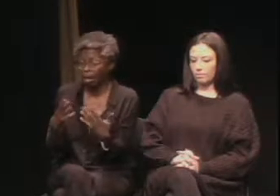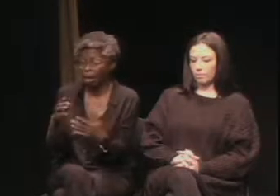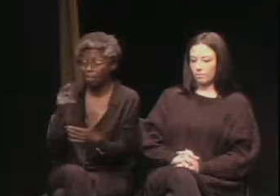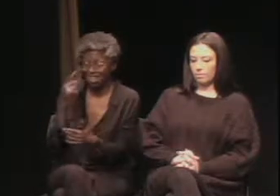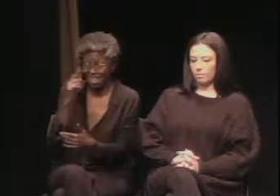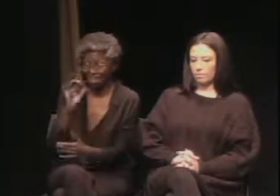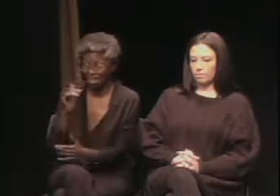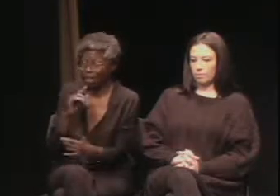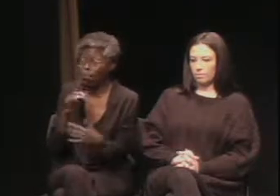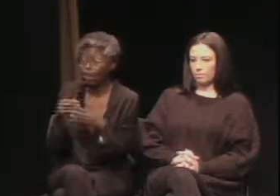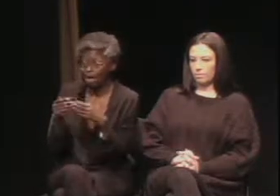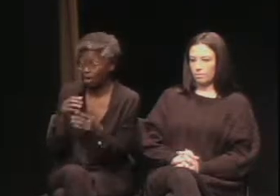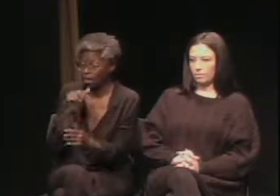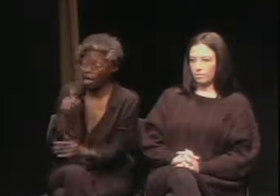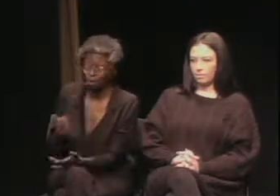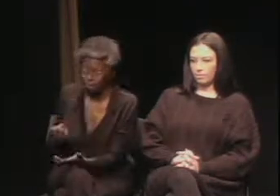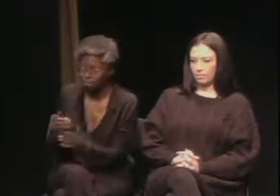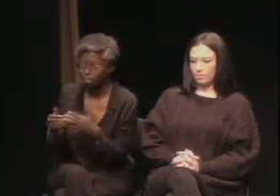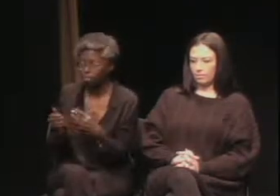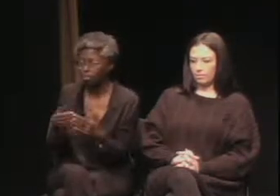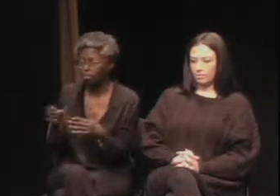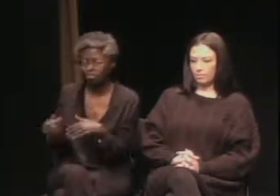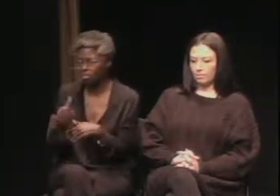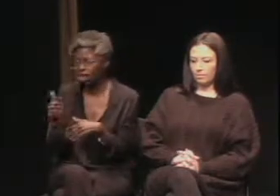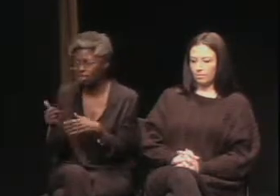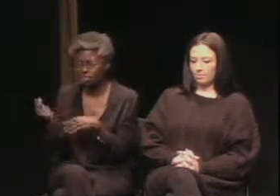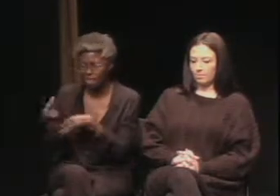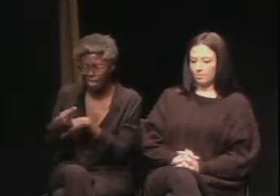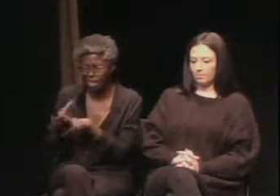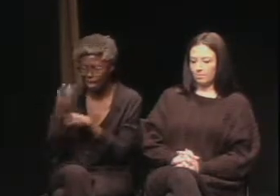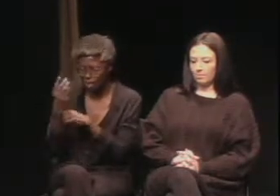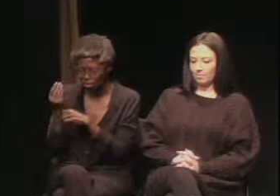name dropping, but I'm not. But I was at a thing the other day, and